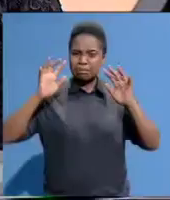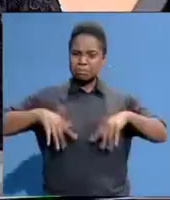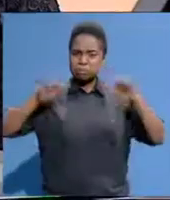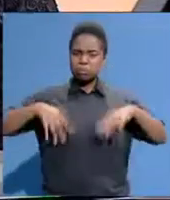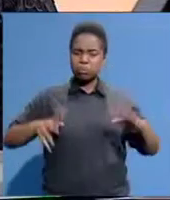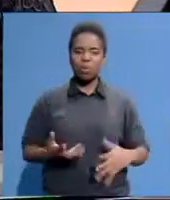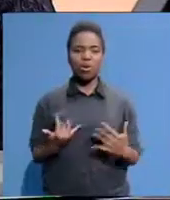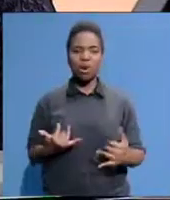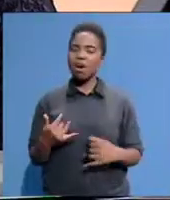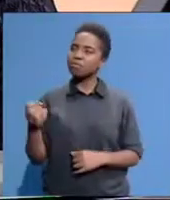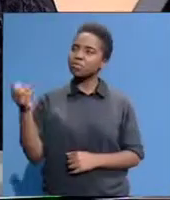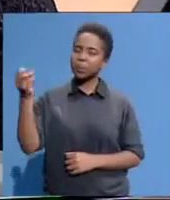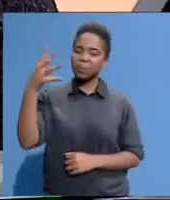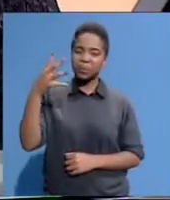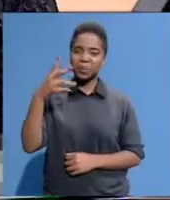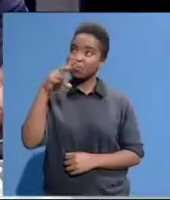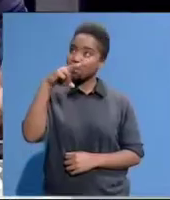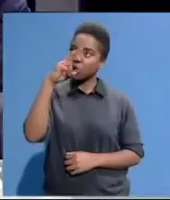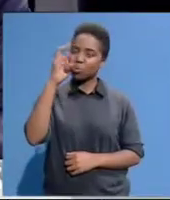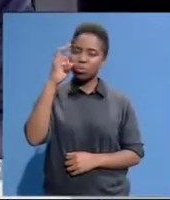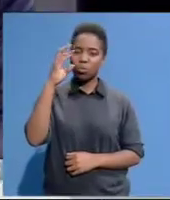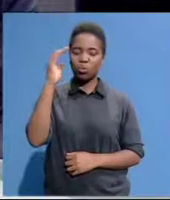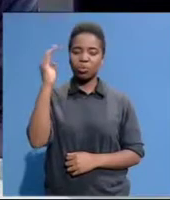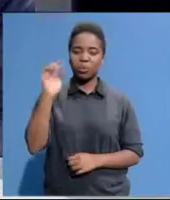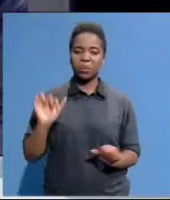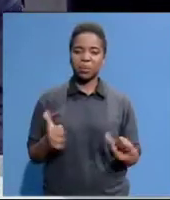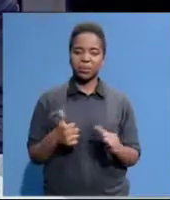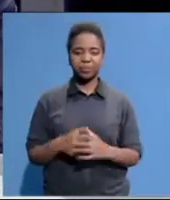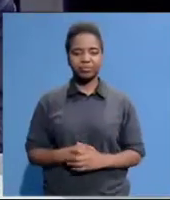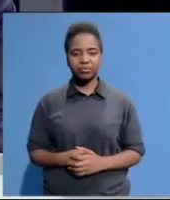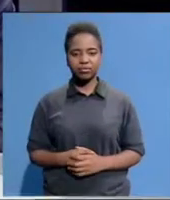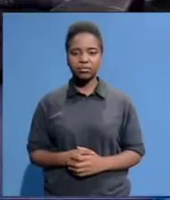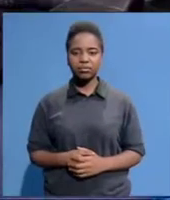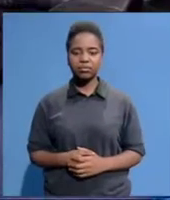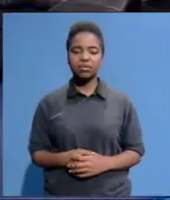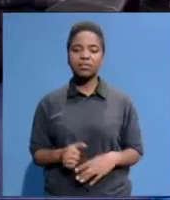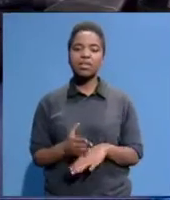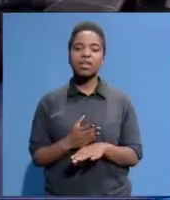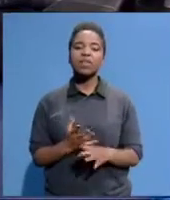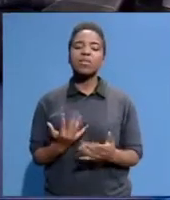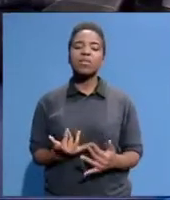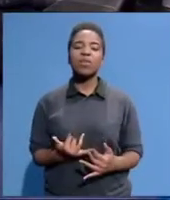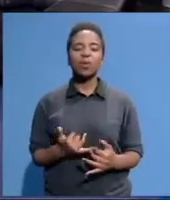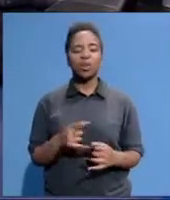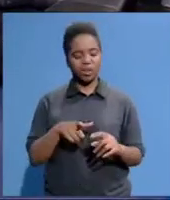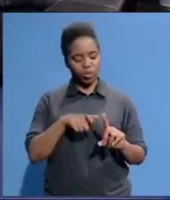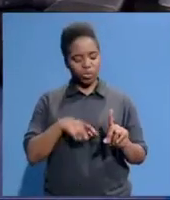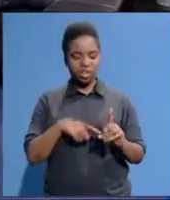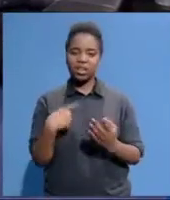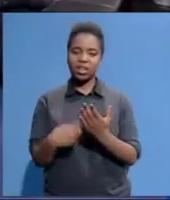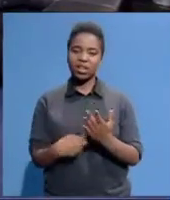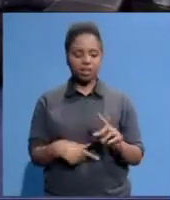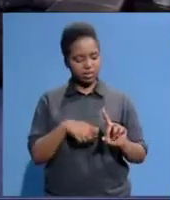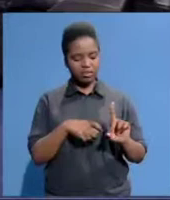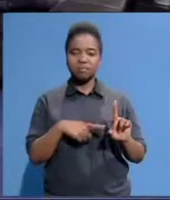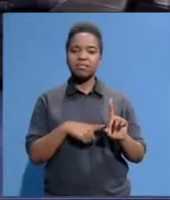for now because there were still those grey clouds that were there. We were speaking earlier about the way Dada has managed to disarm everyone.